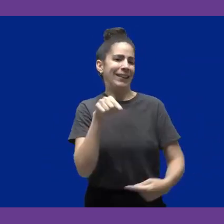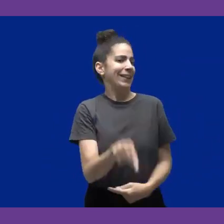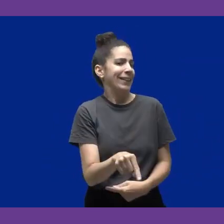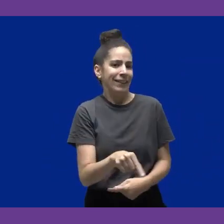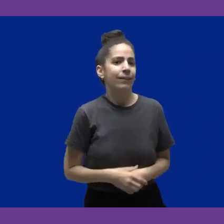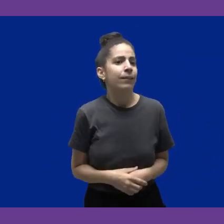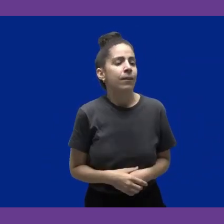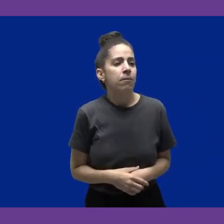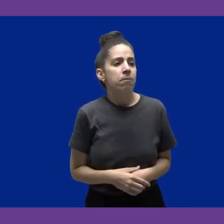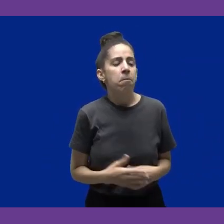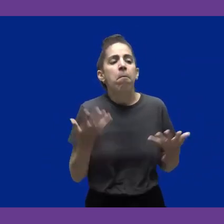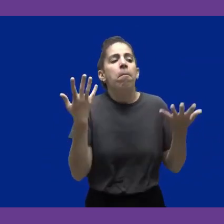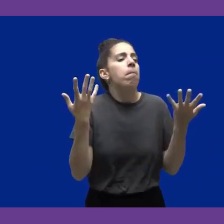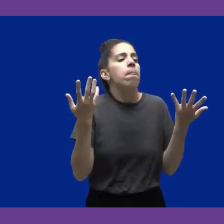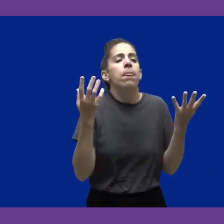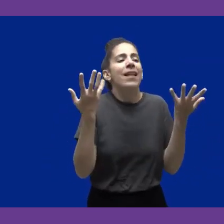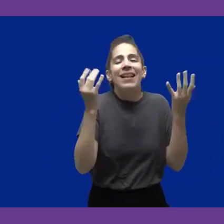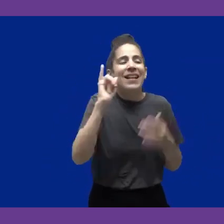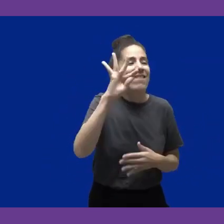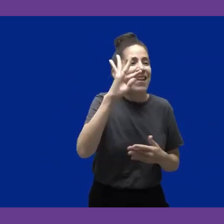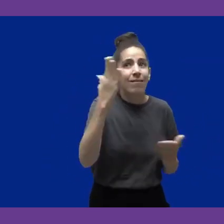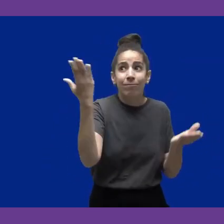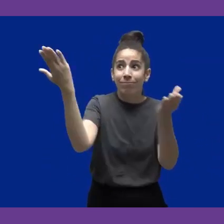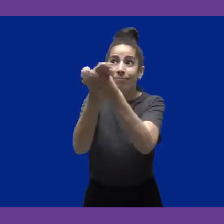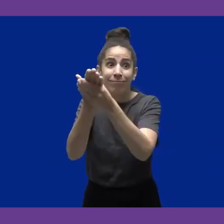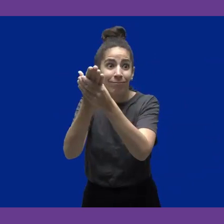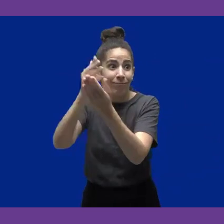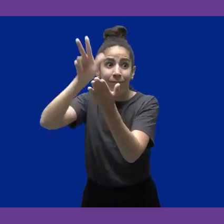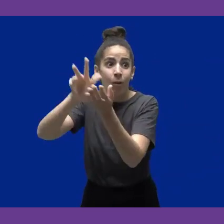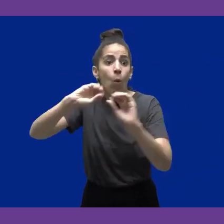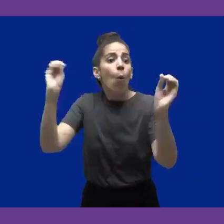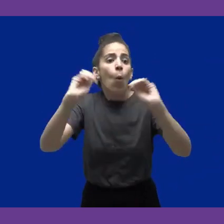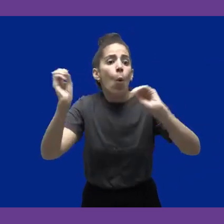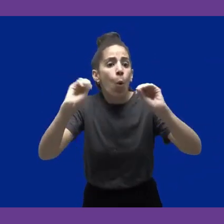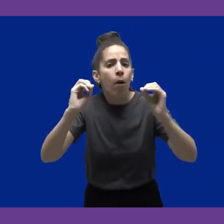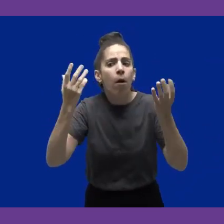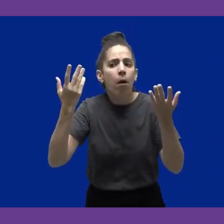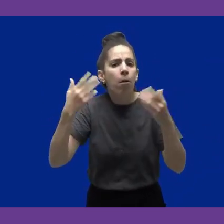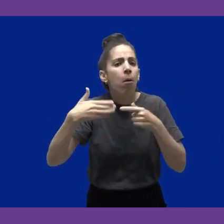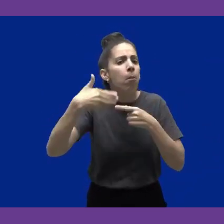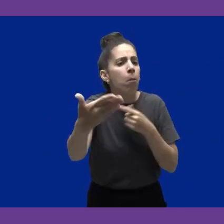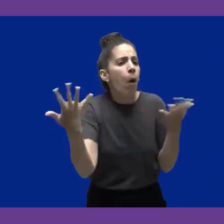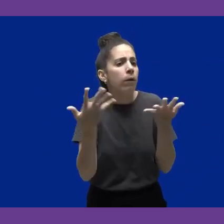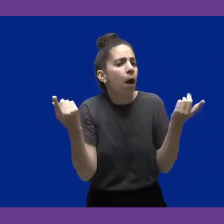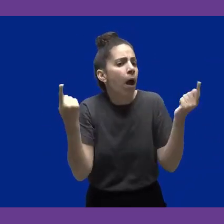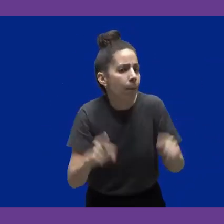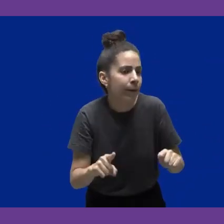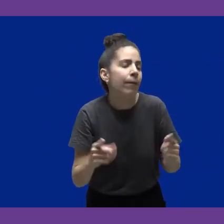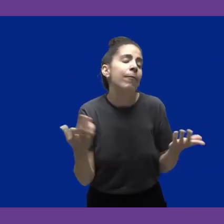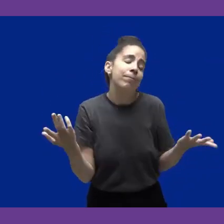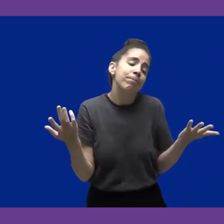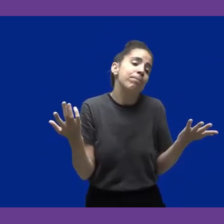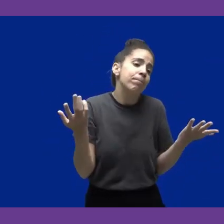Union, well, there's an expiration date, which is 15 September 2027. So